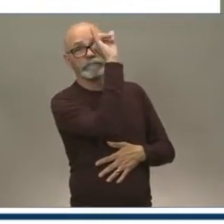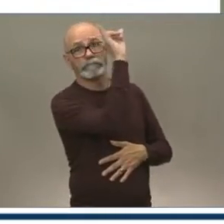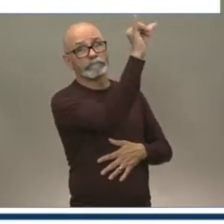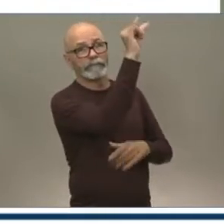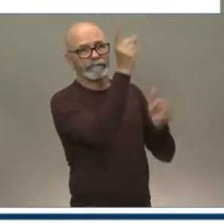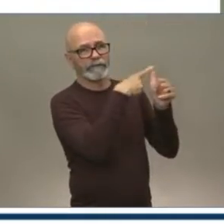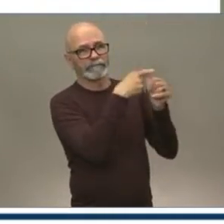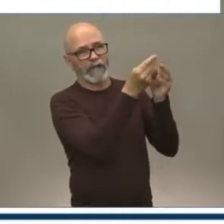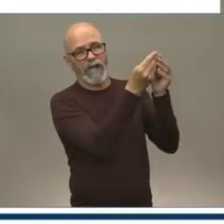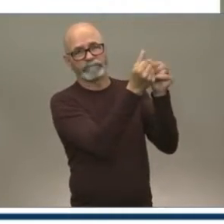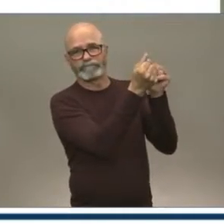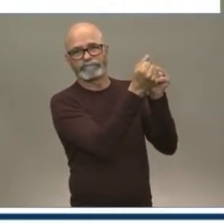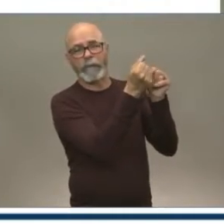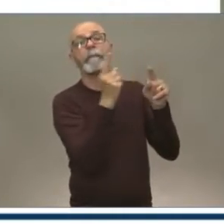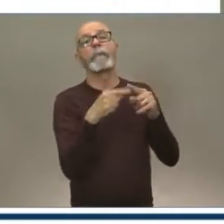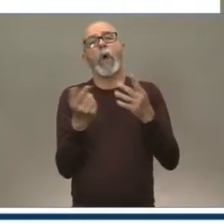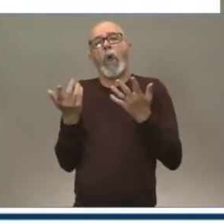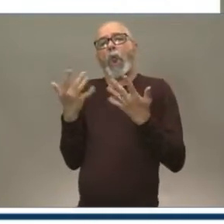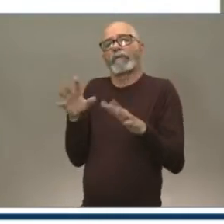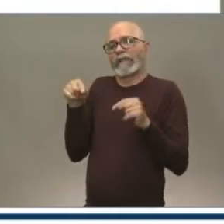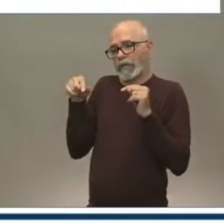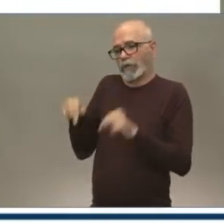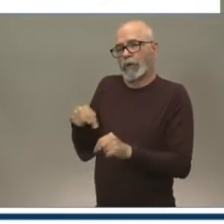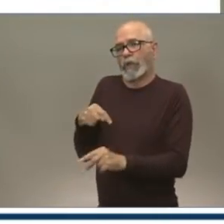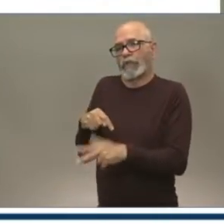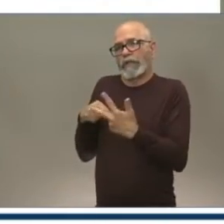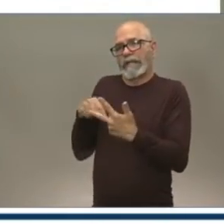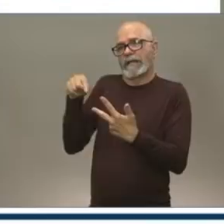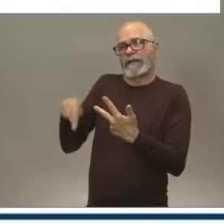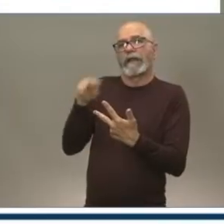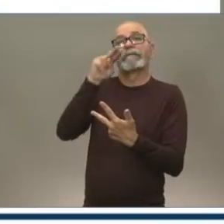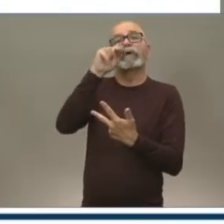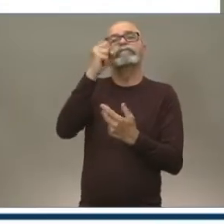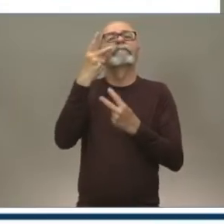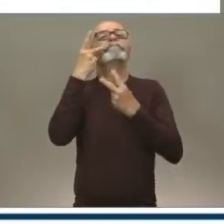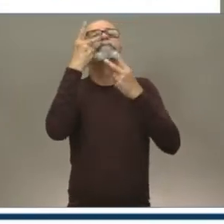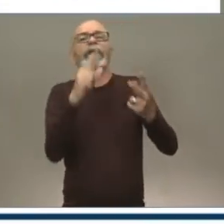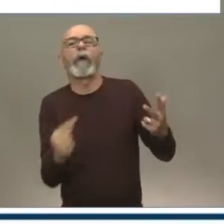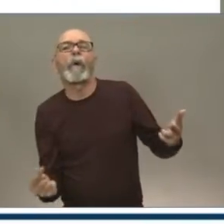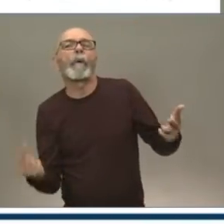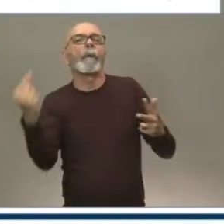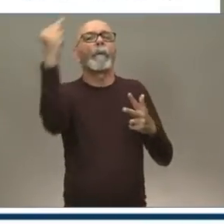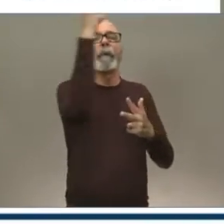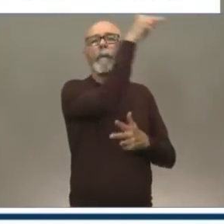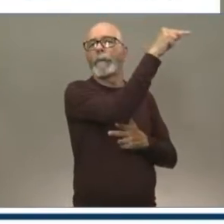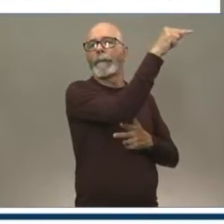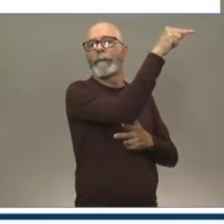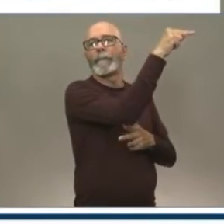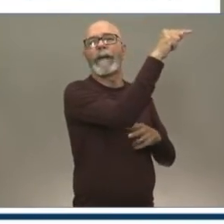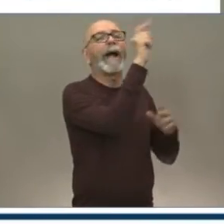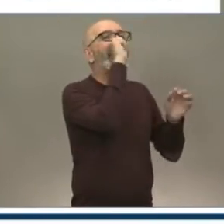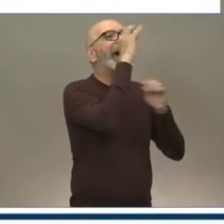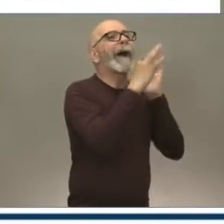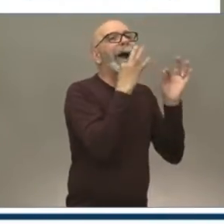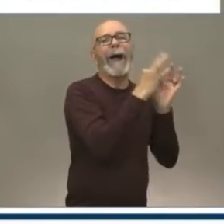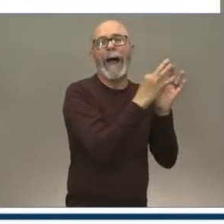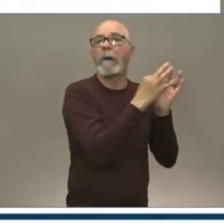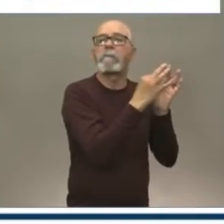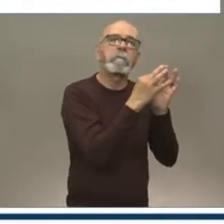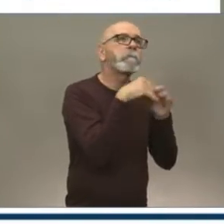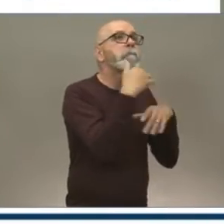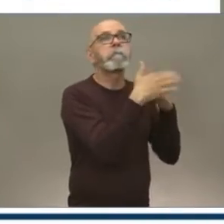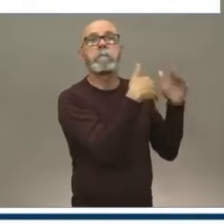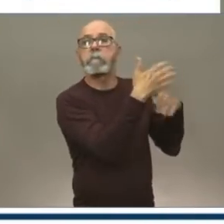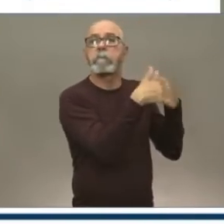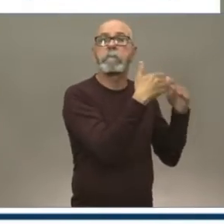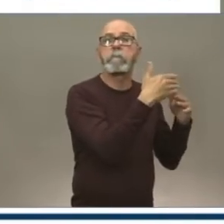in another part of the country, were tested in that province. Under public health rules, they wouldn't be allowed to travel until they're considered resolved,